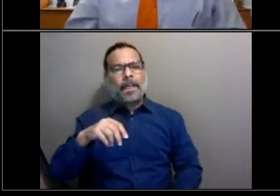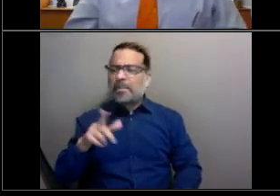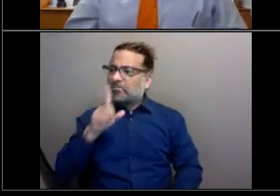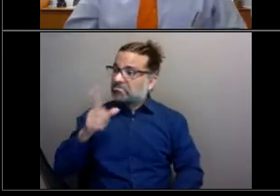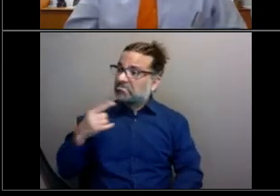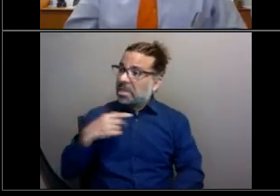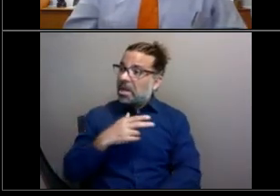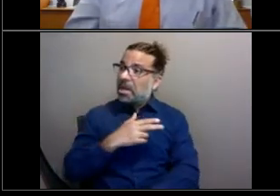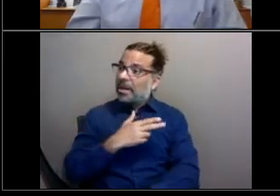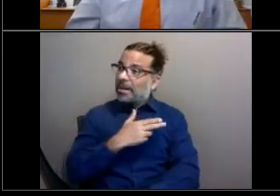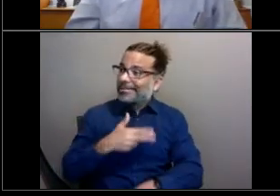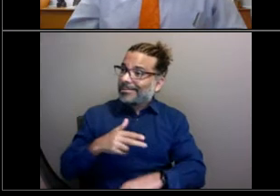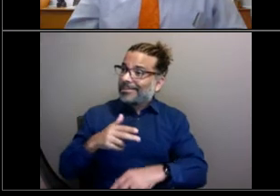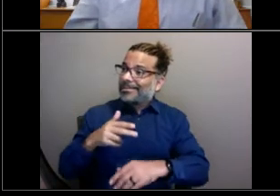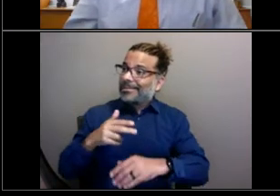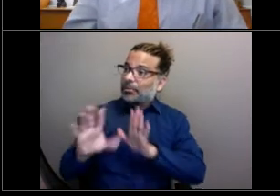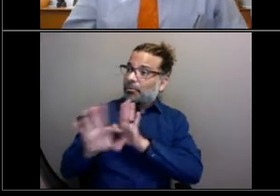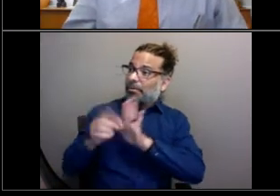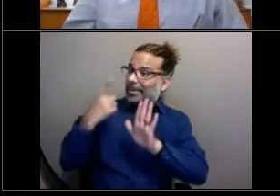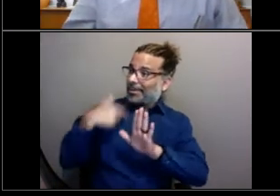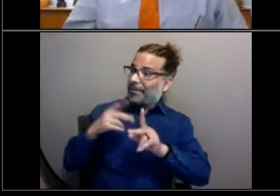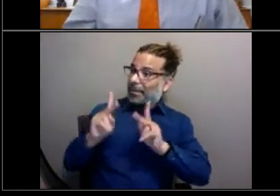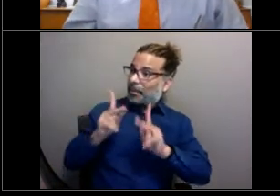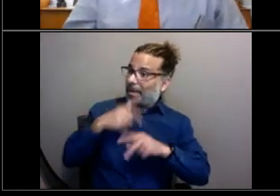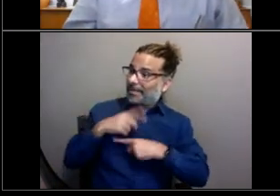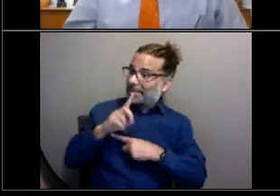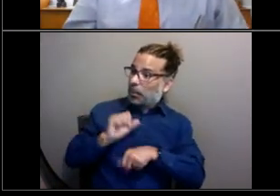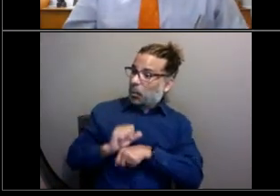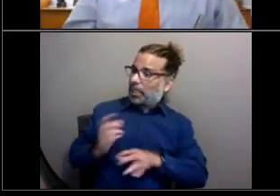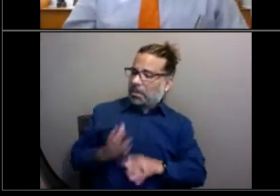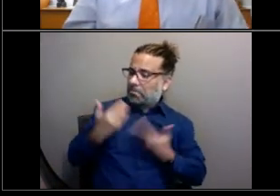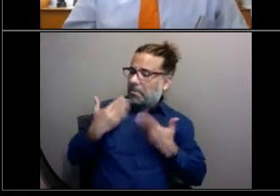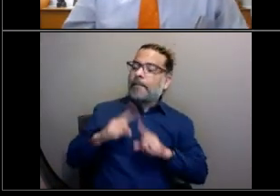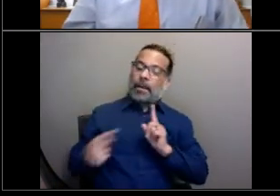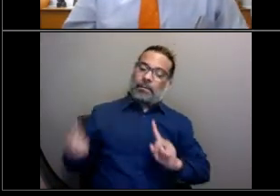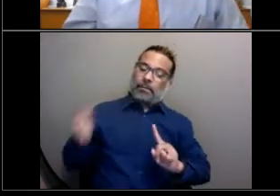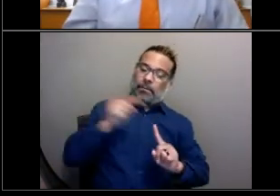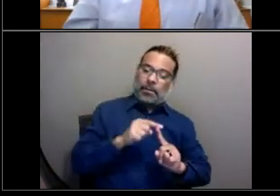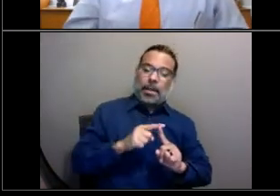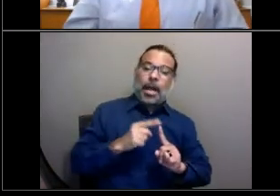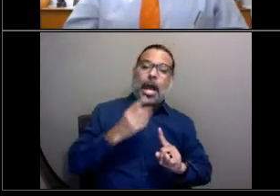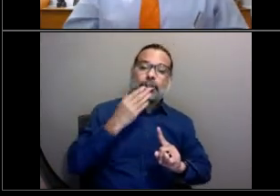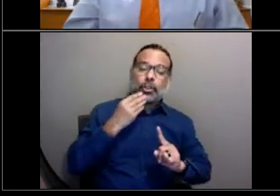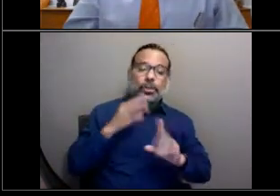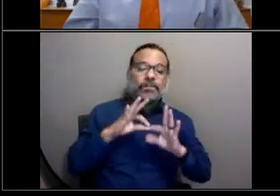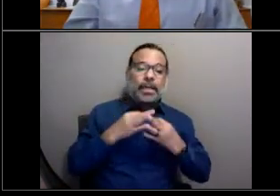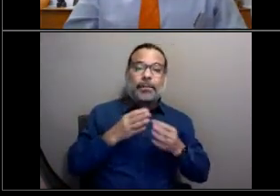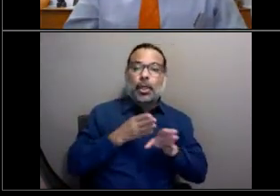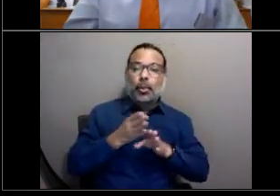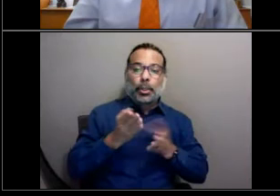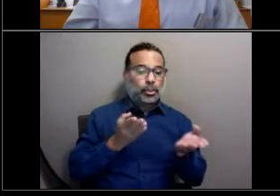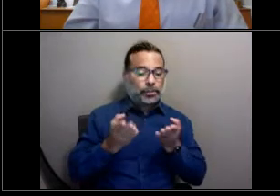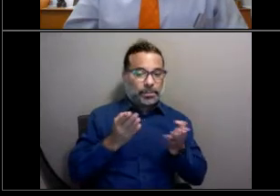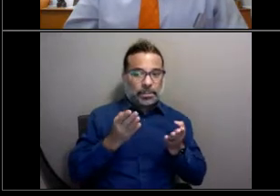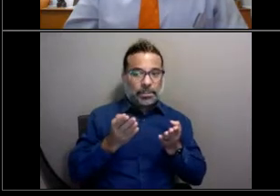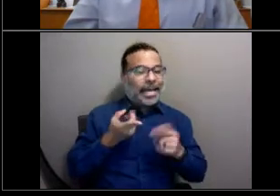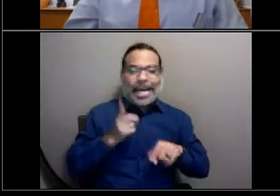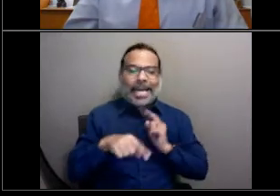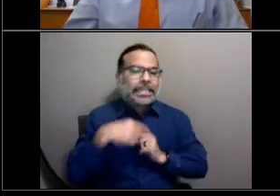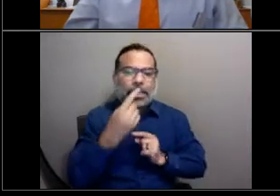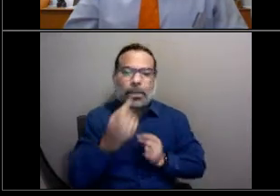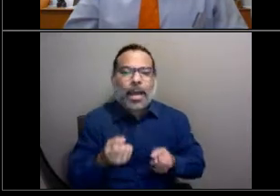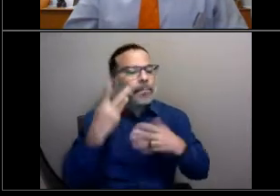we have people who have disabilities, but I will go back to my experience at Jewish Family and Career Services. I can't tell you how many times